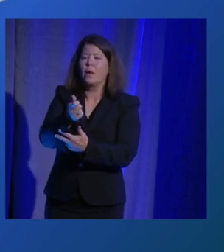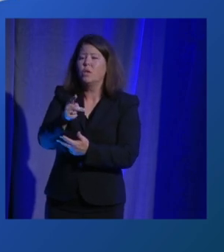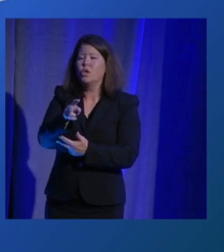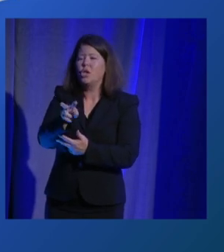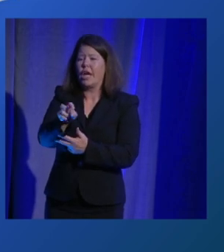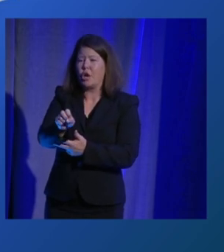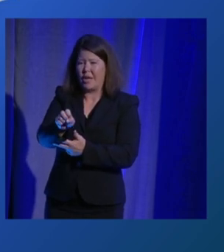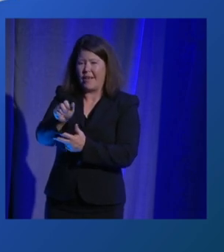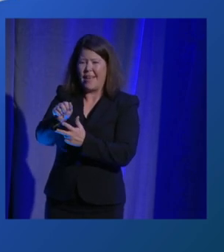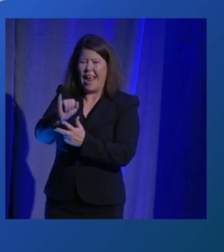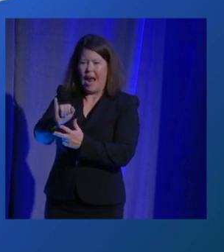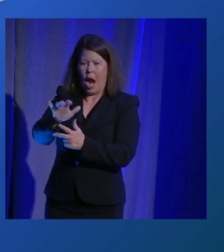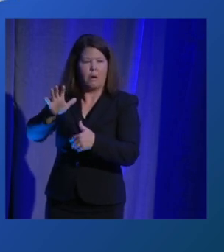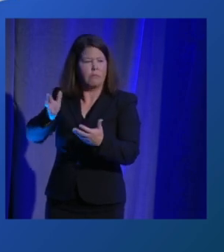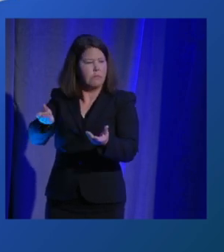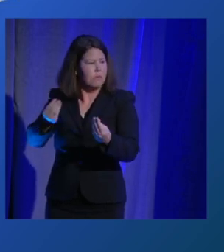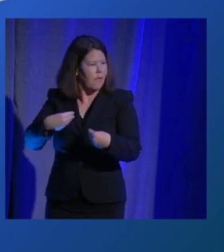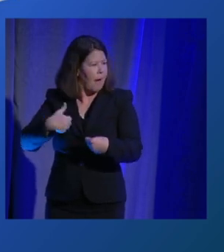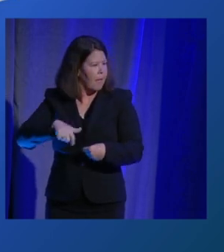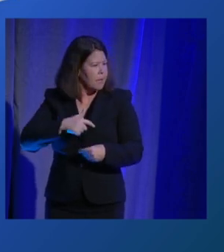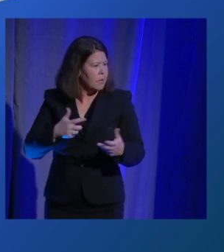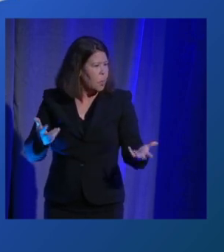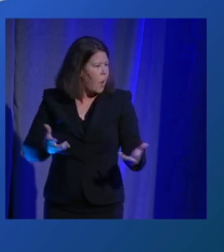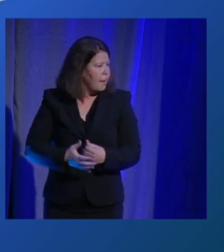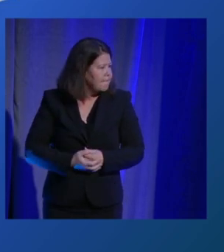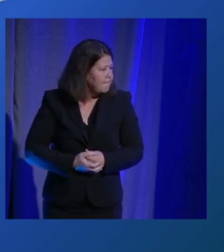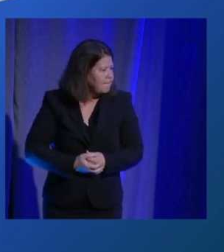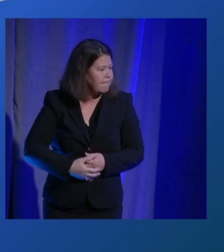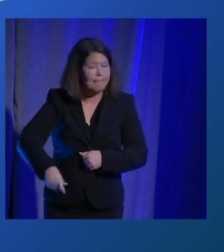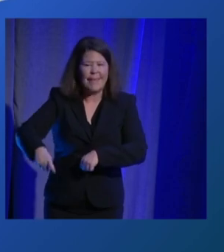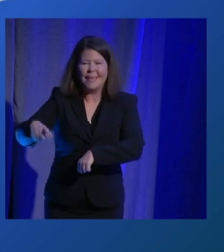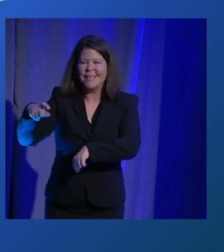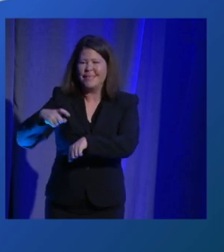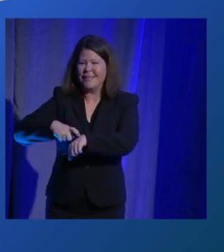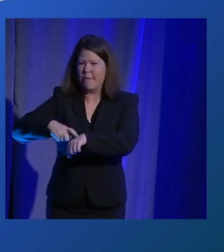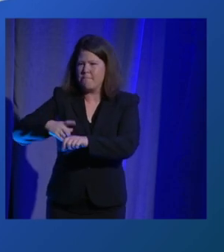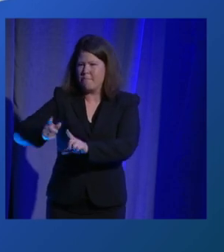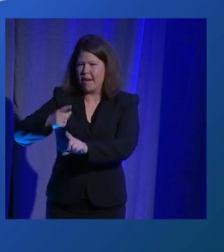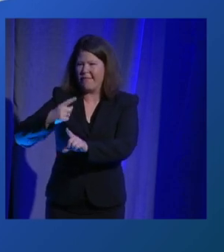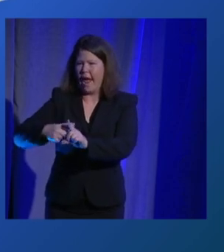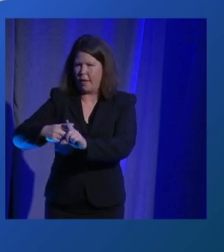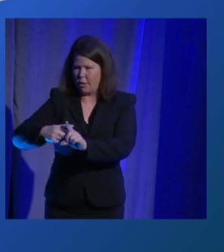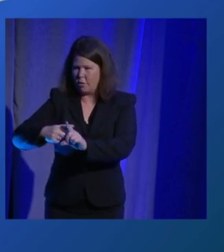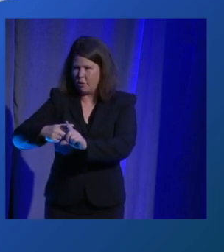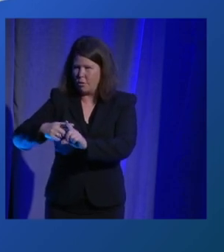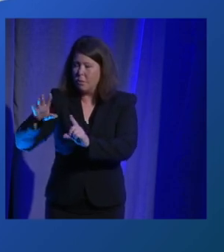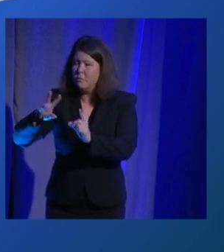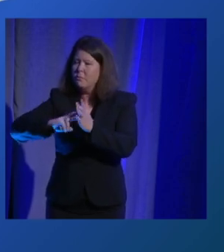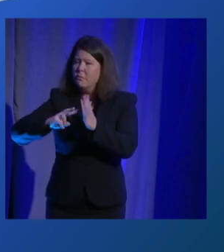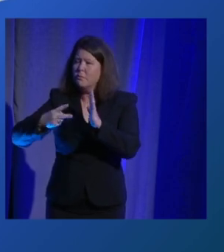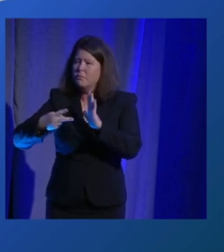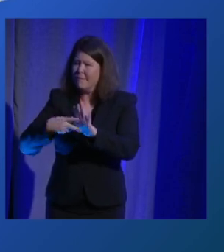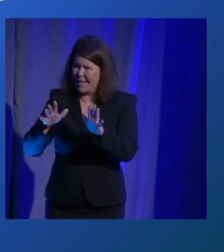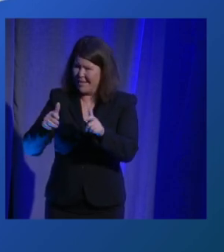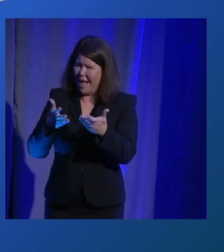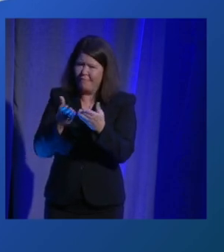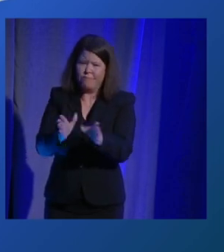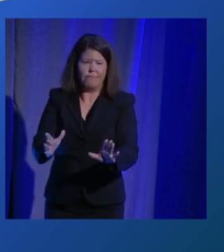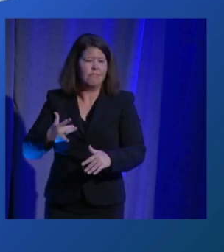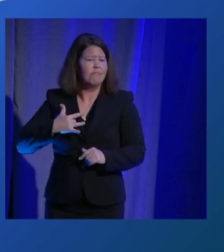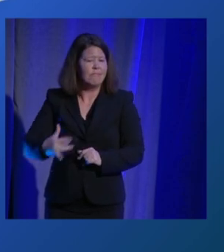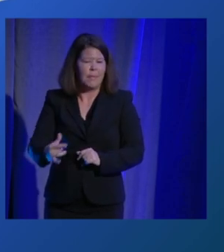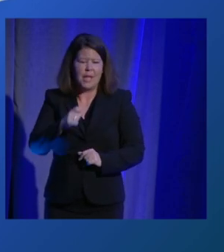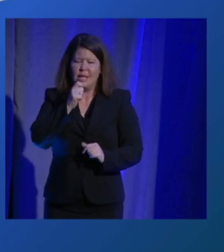to ingest large amounts of information that fundamentally does not require a complete model of the